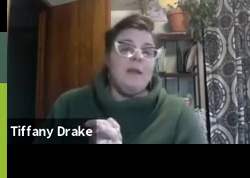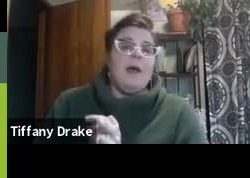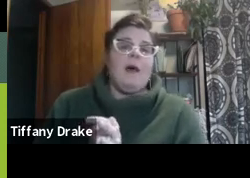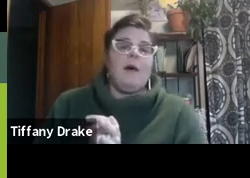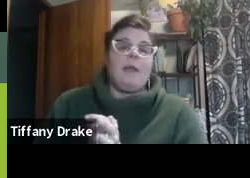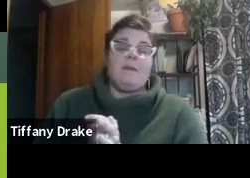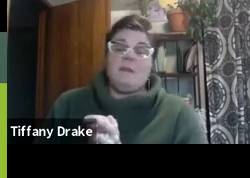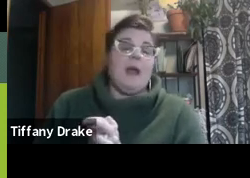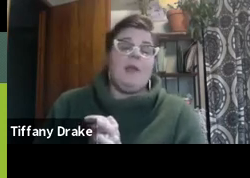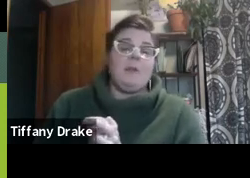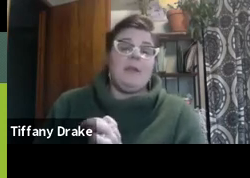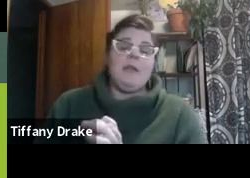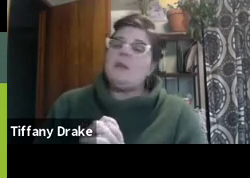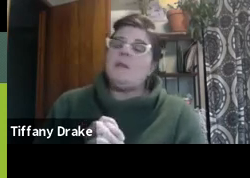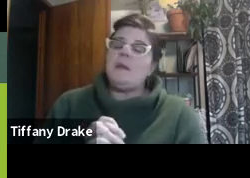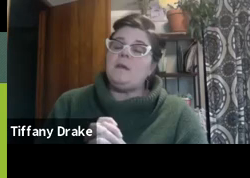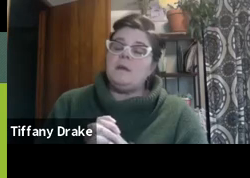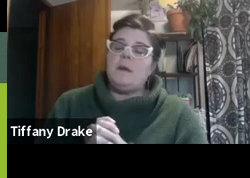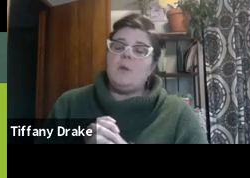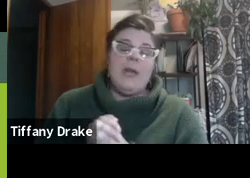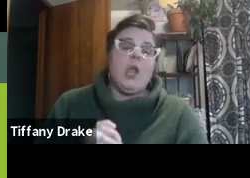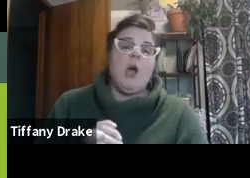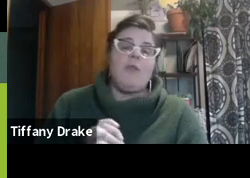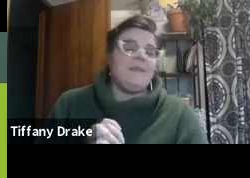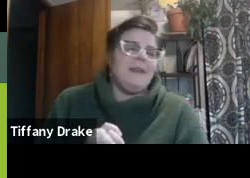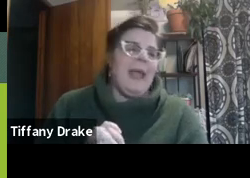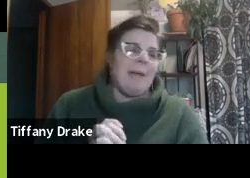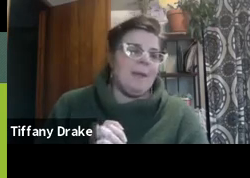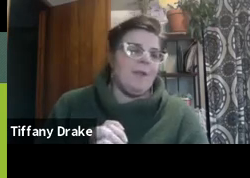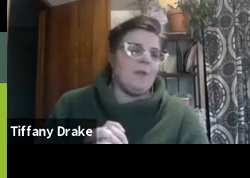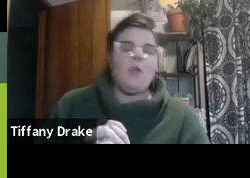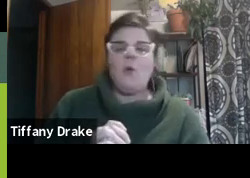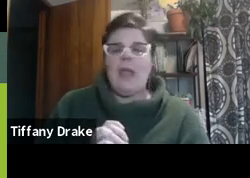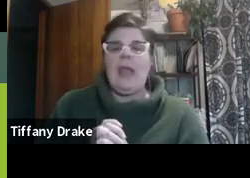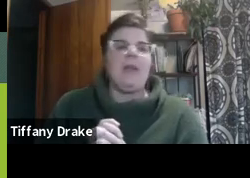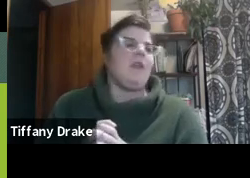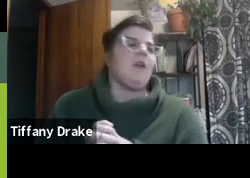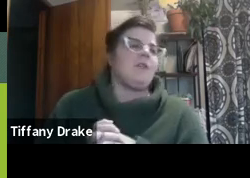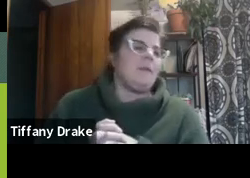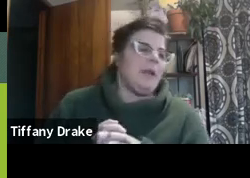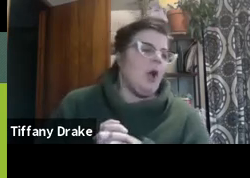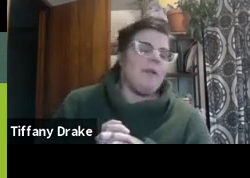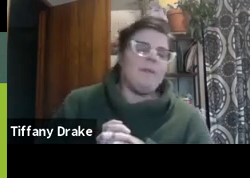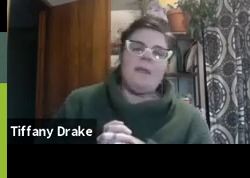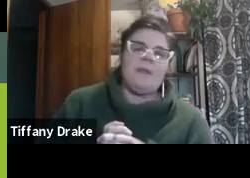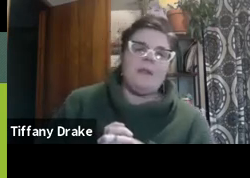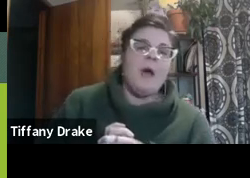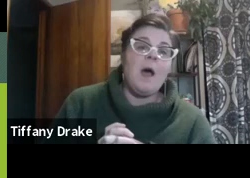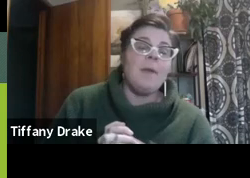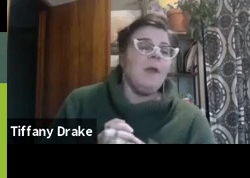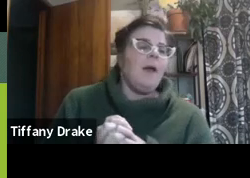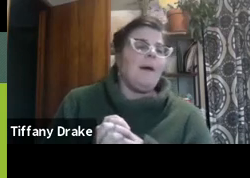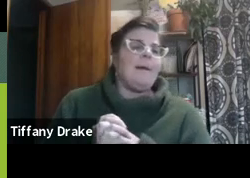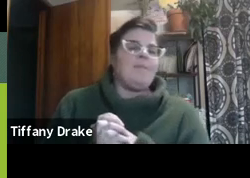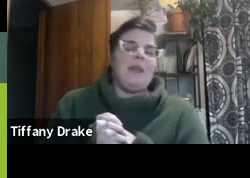child. And denial can be an easy way to go. This didn't happen. There's no way. The younger sibling always makes things